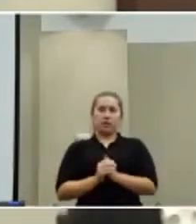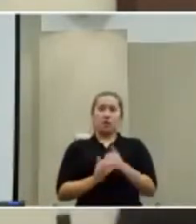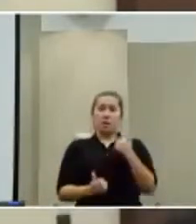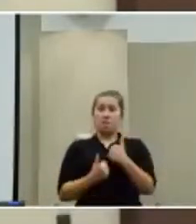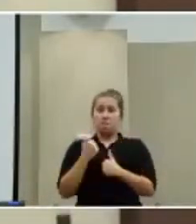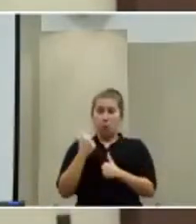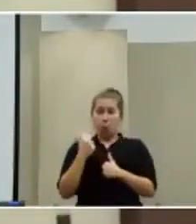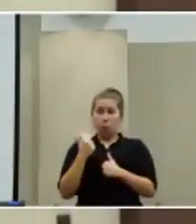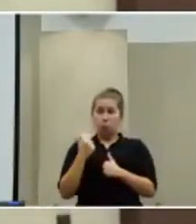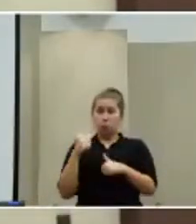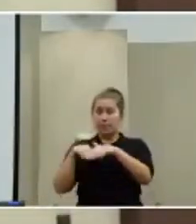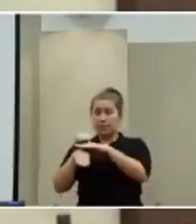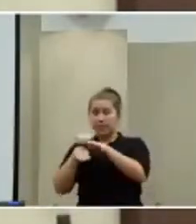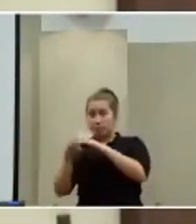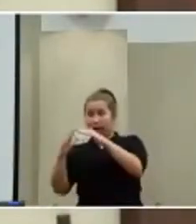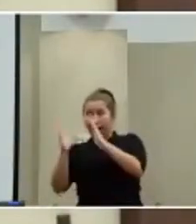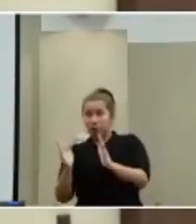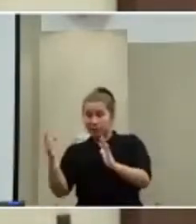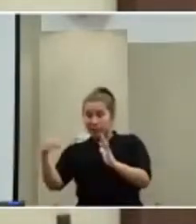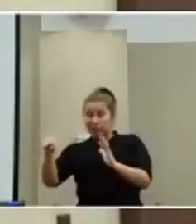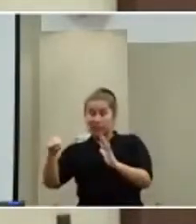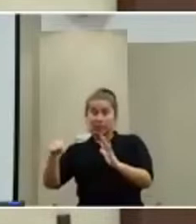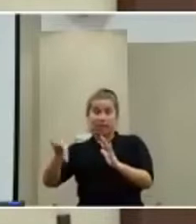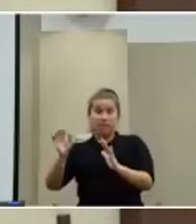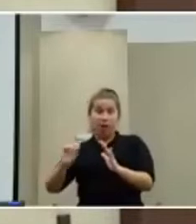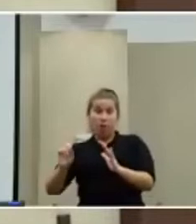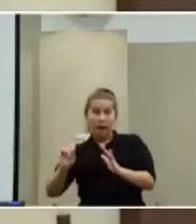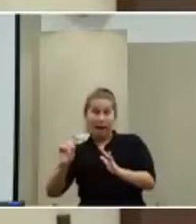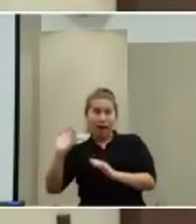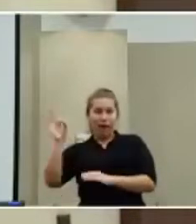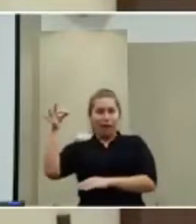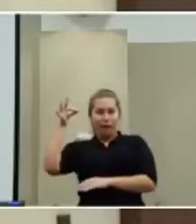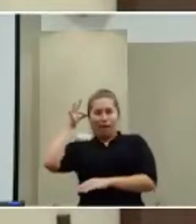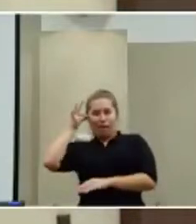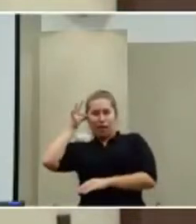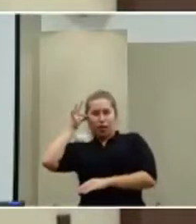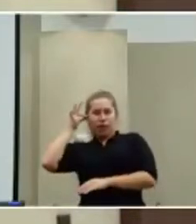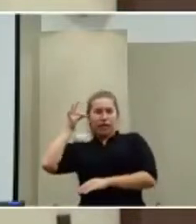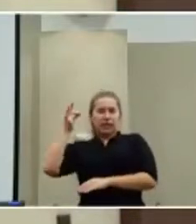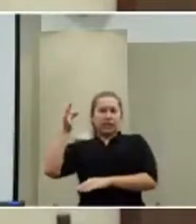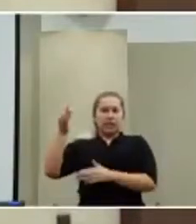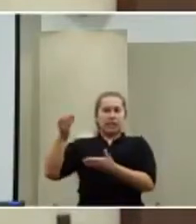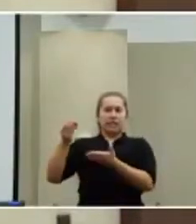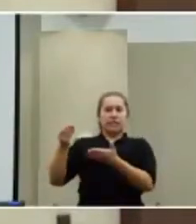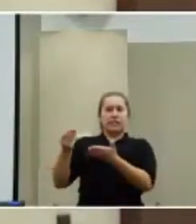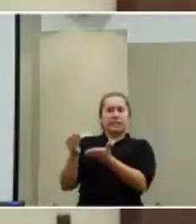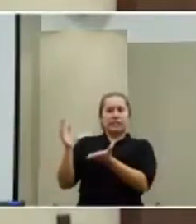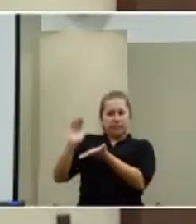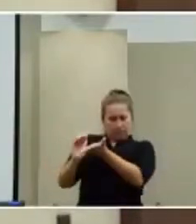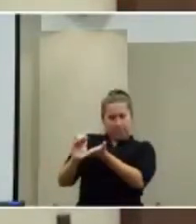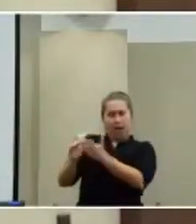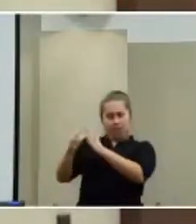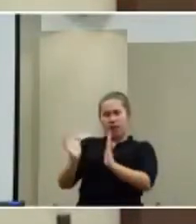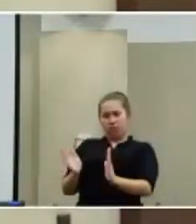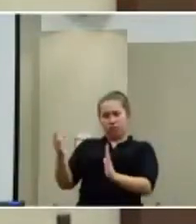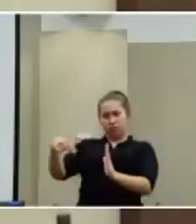Most of accessible housing is actually found in federally subsidized housing. However,